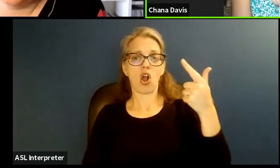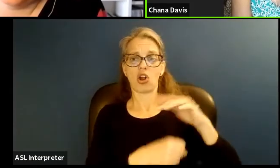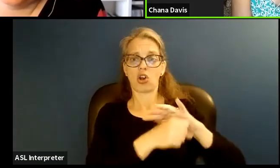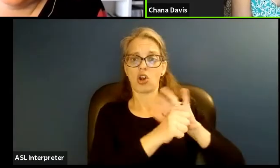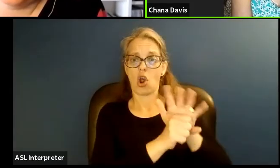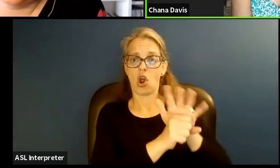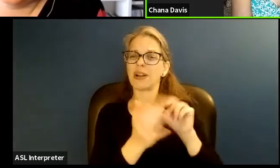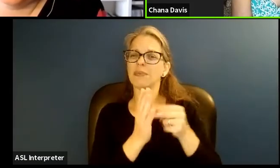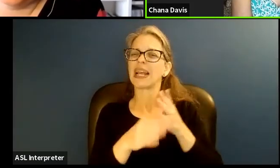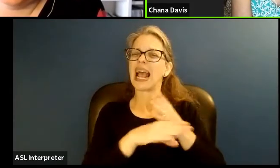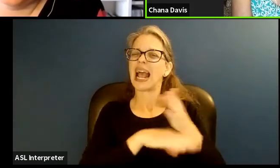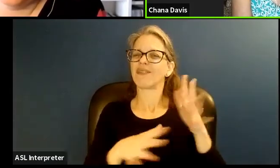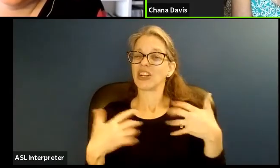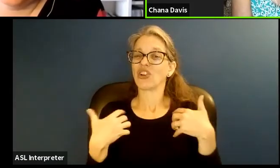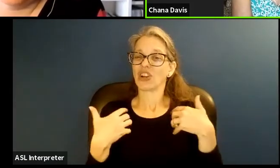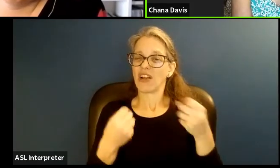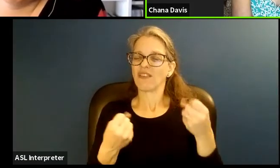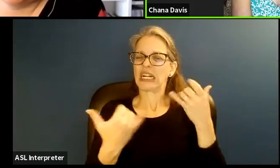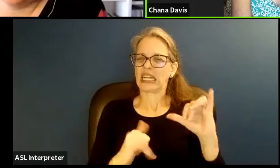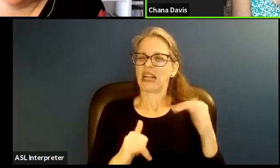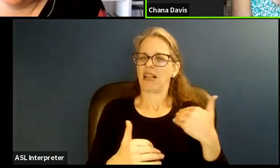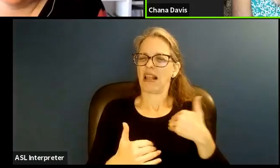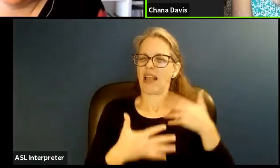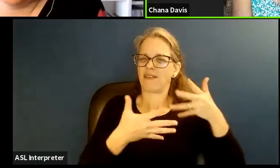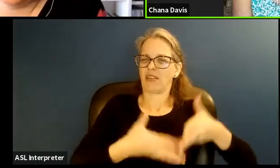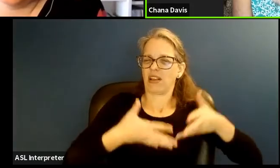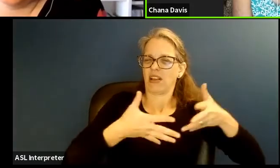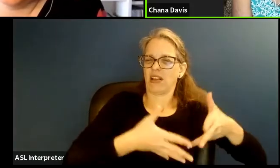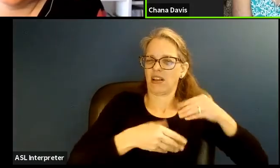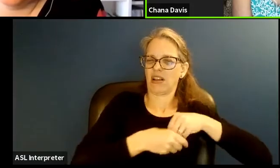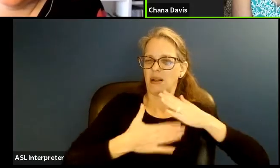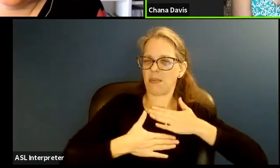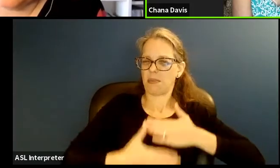10 to even higher than that, having some lingering effects and